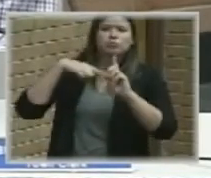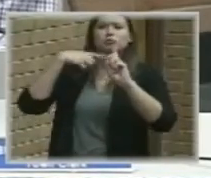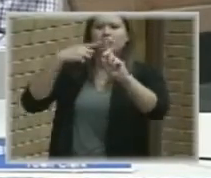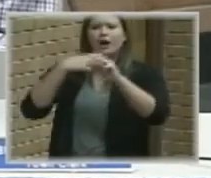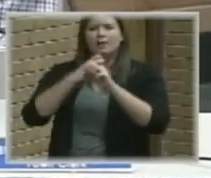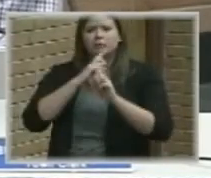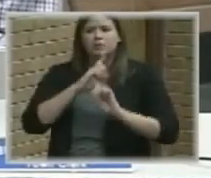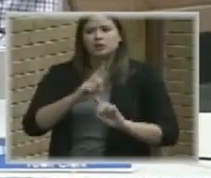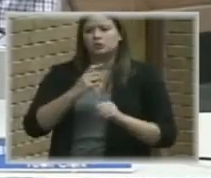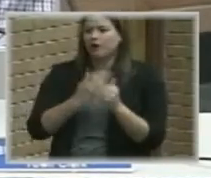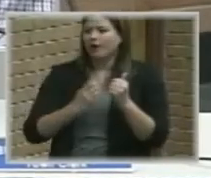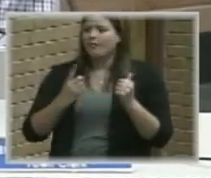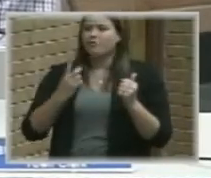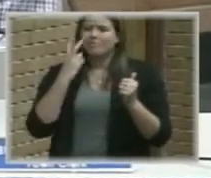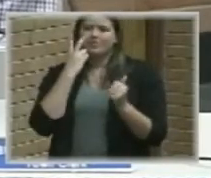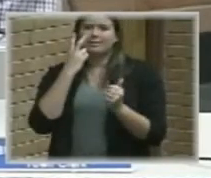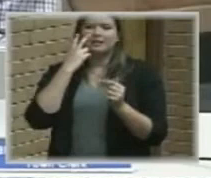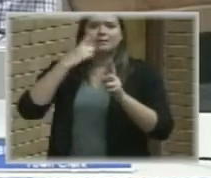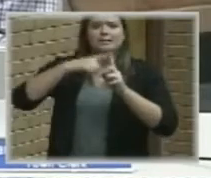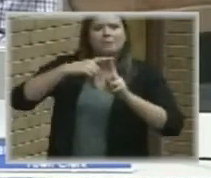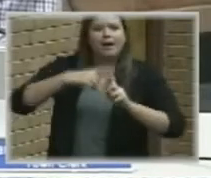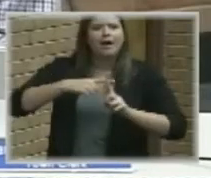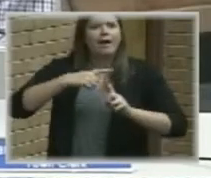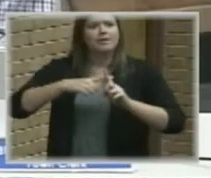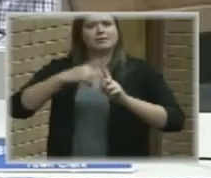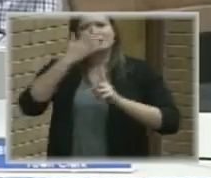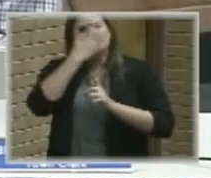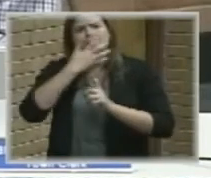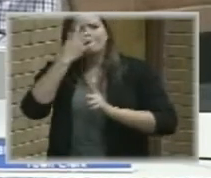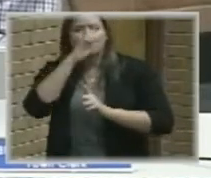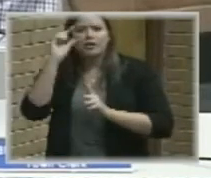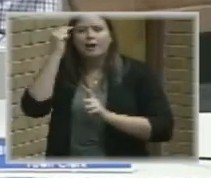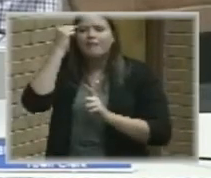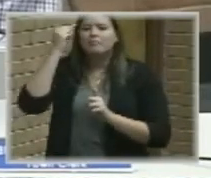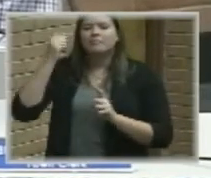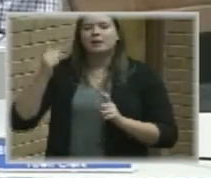everyone a positive experience of government when they come into the building,